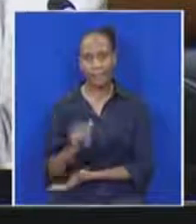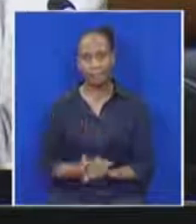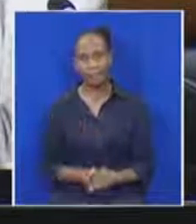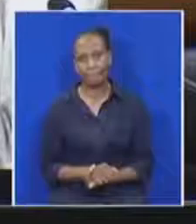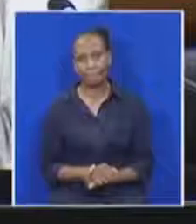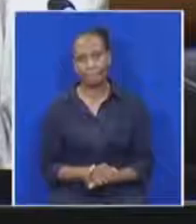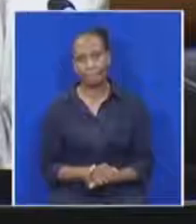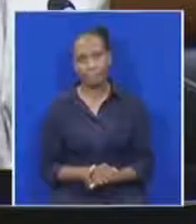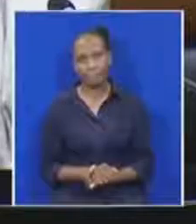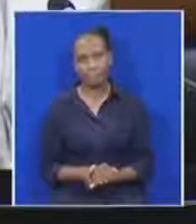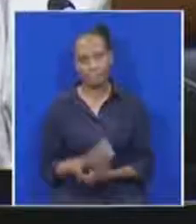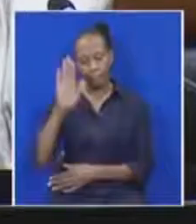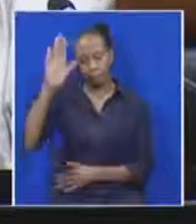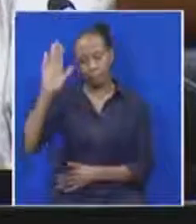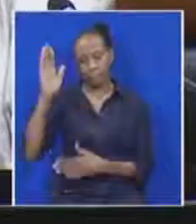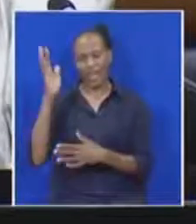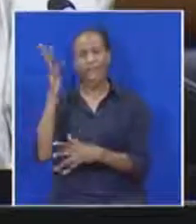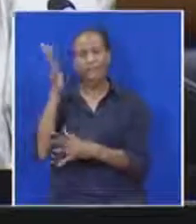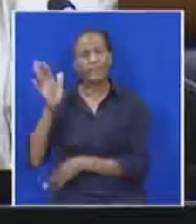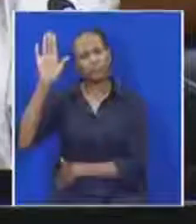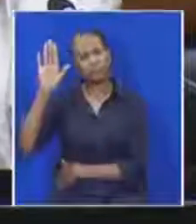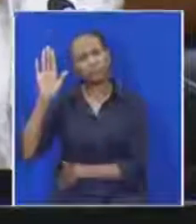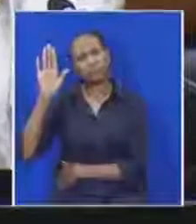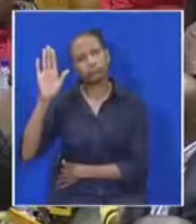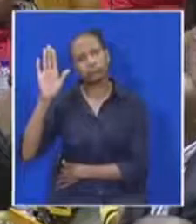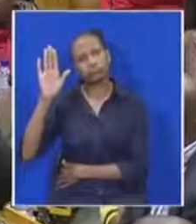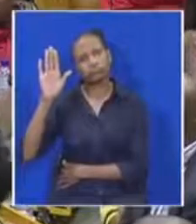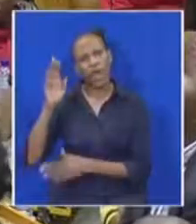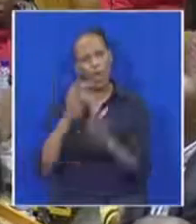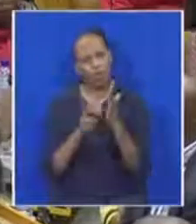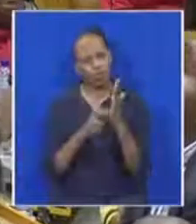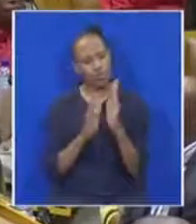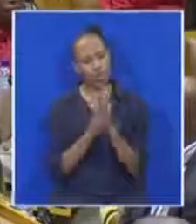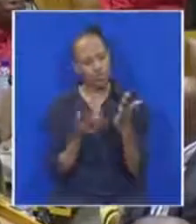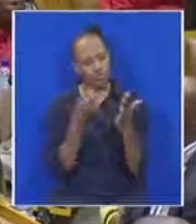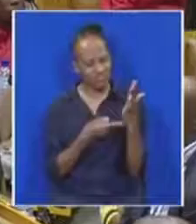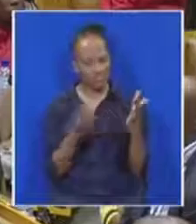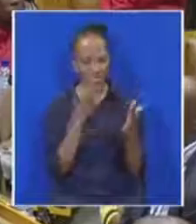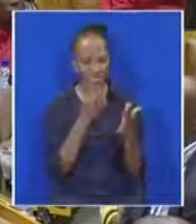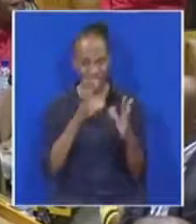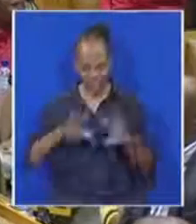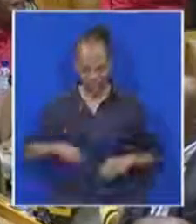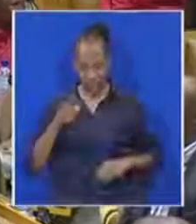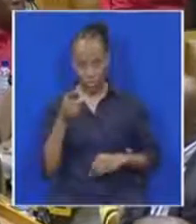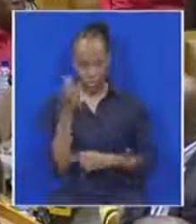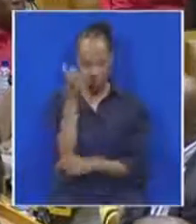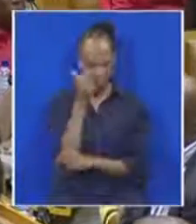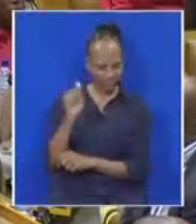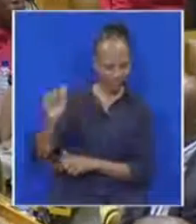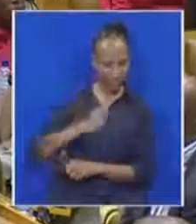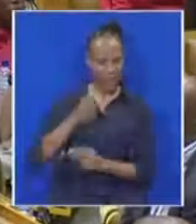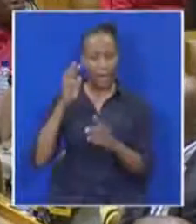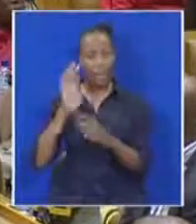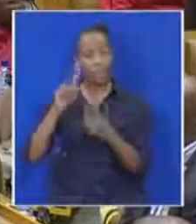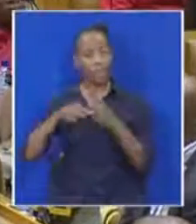Honorable Speaker, there is nowhere in this rule book where it's allowed that you will refuse a point of order that is raised